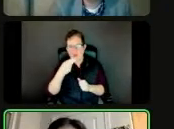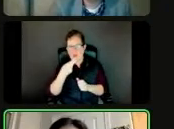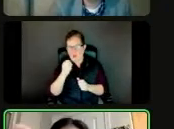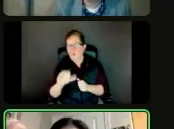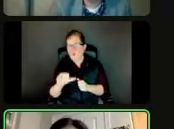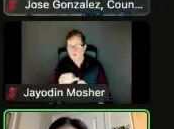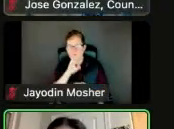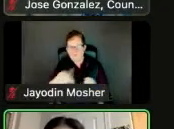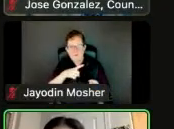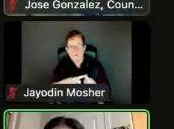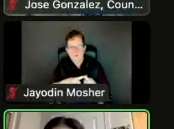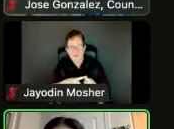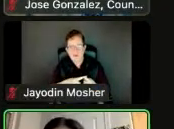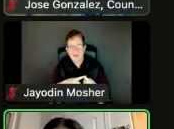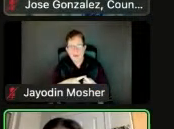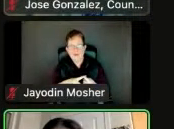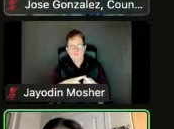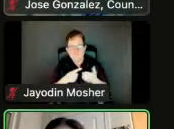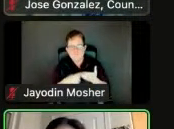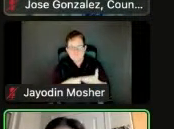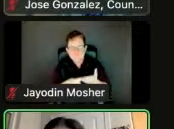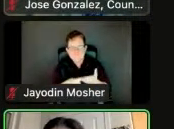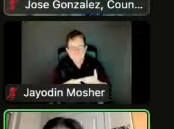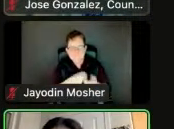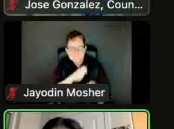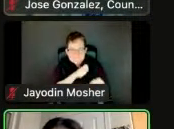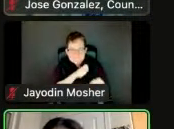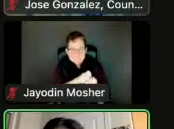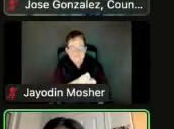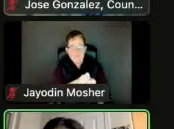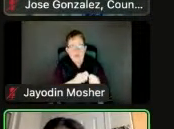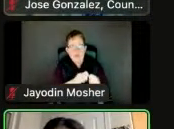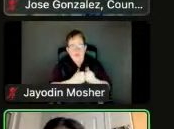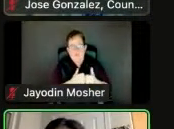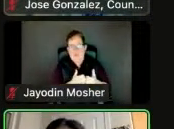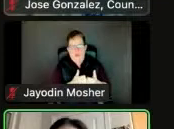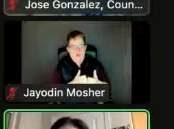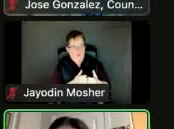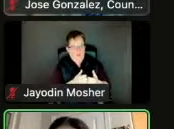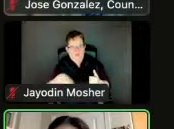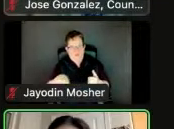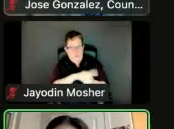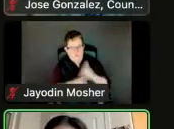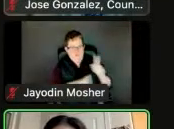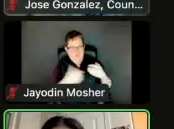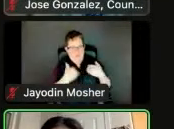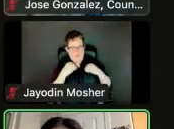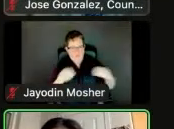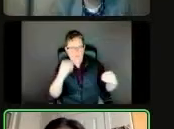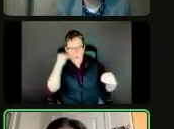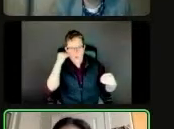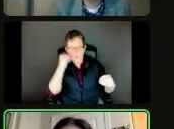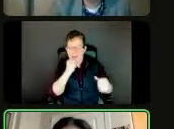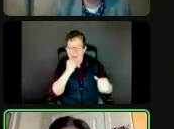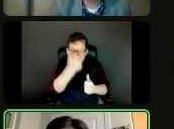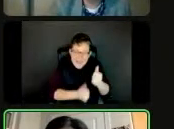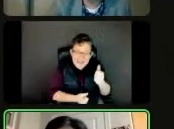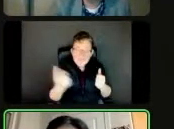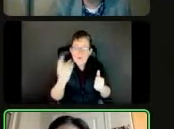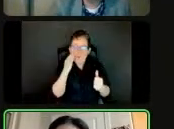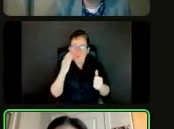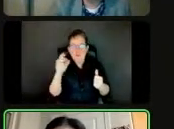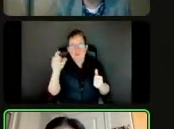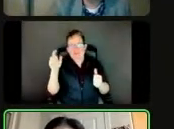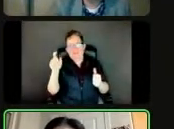when we are discussing and specifically talking about our unsheltered communities, you know, not everybody is going to be able to